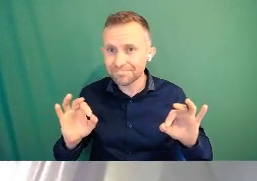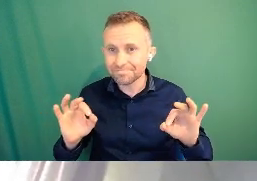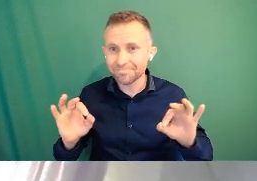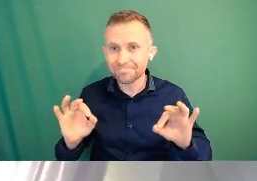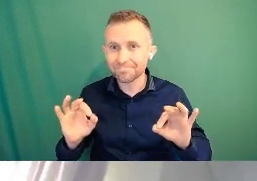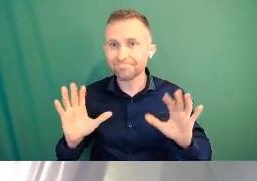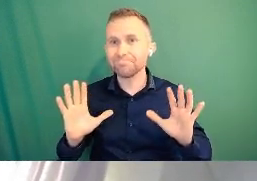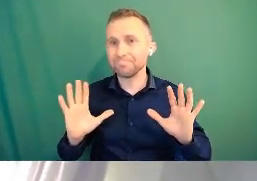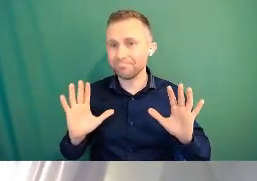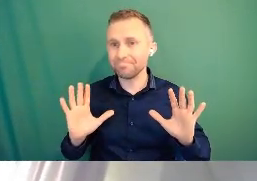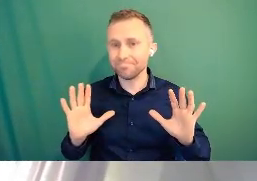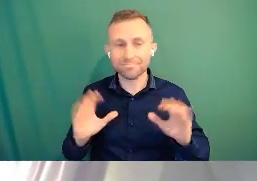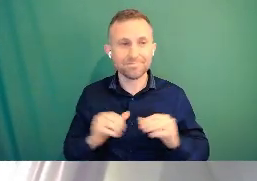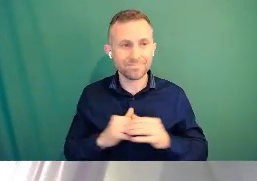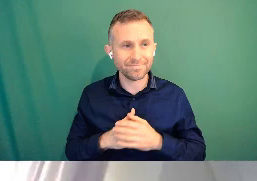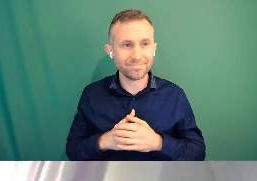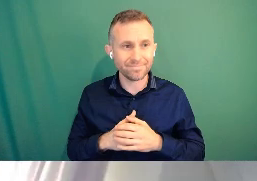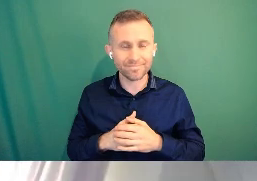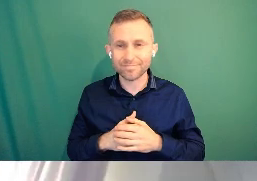Okay.